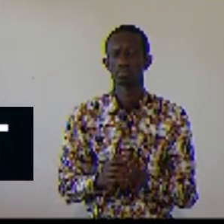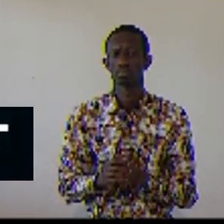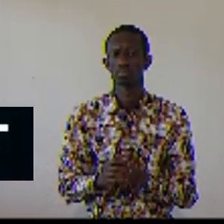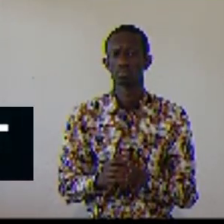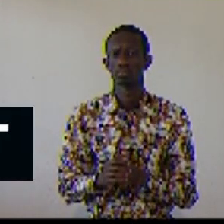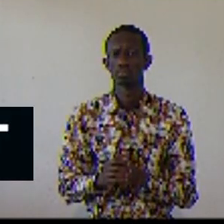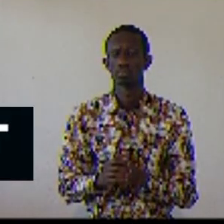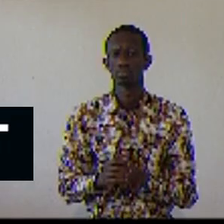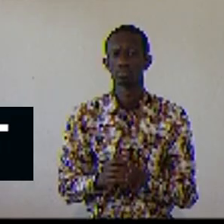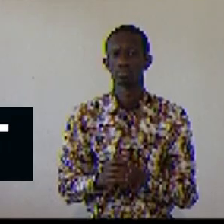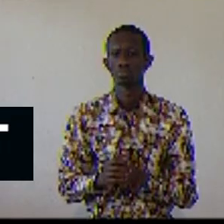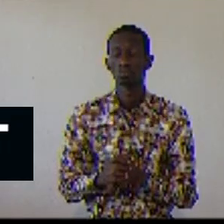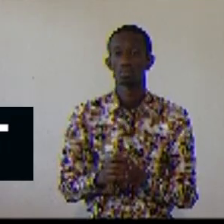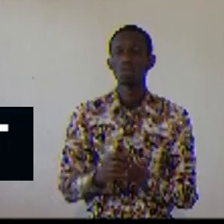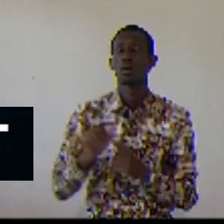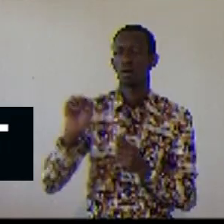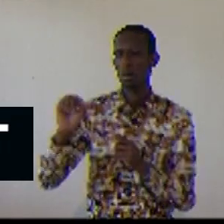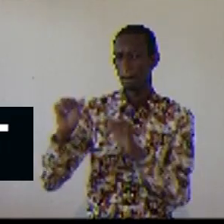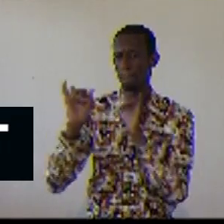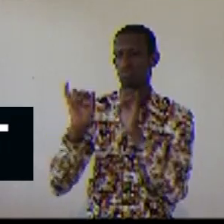rust faster.